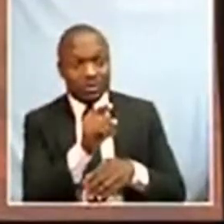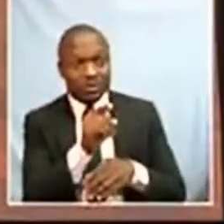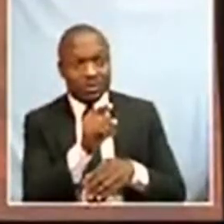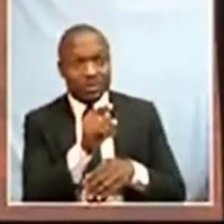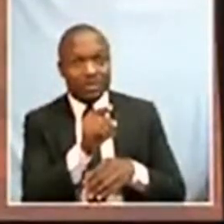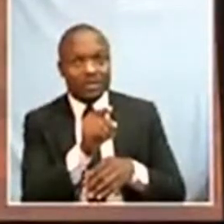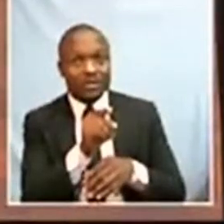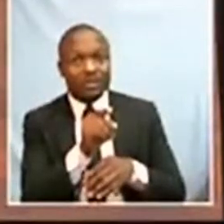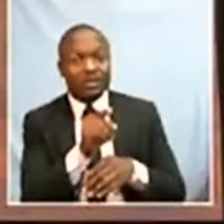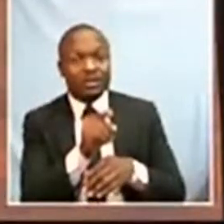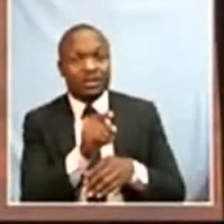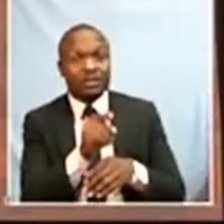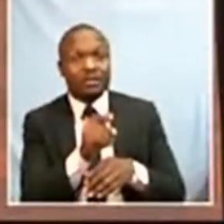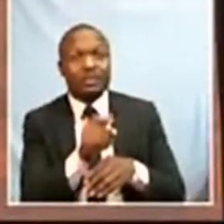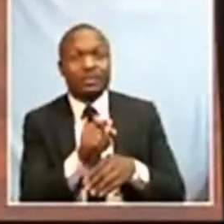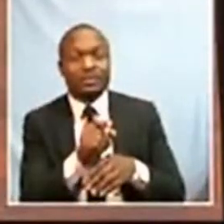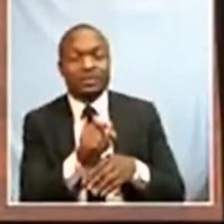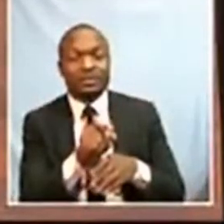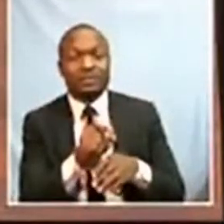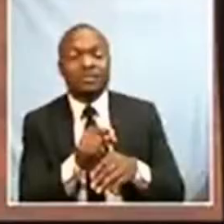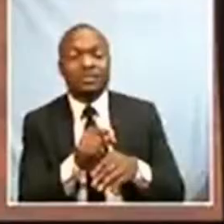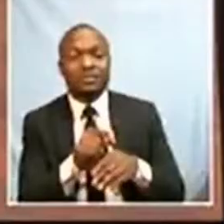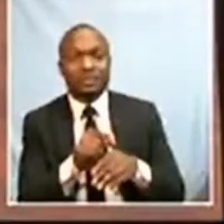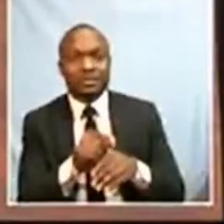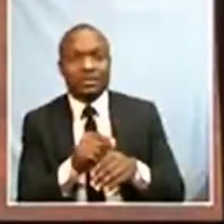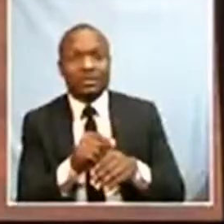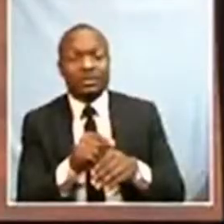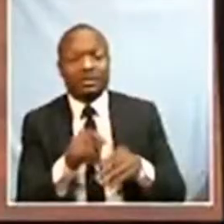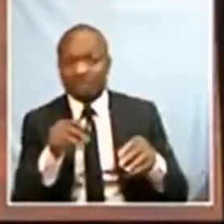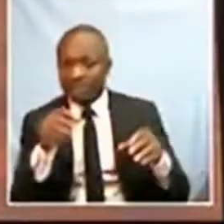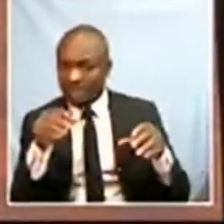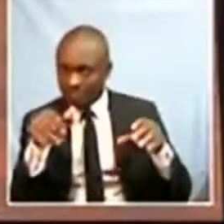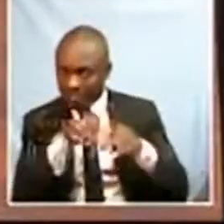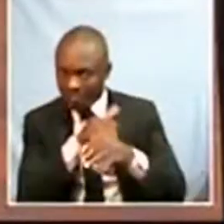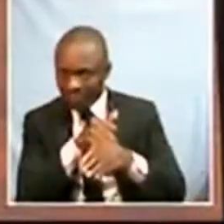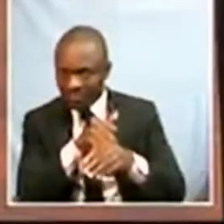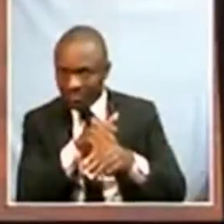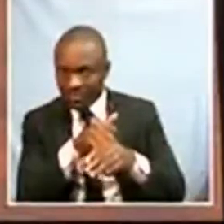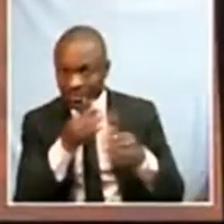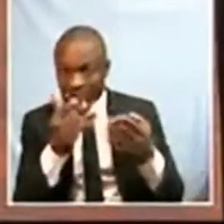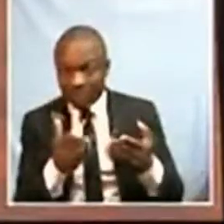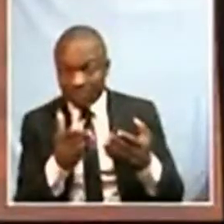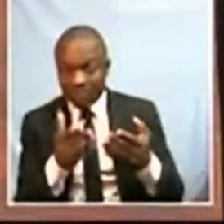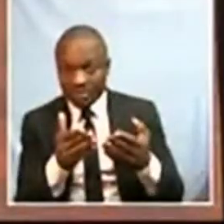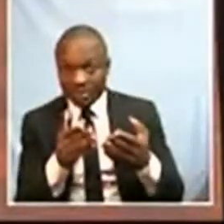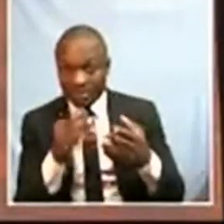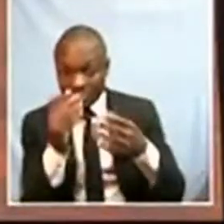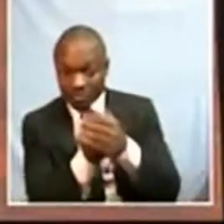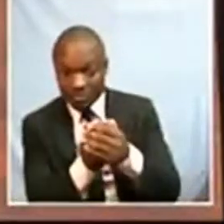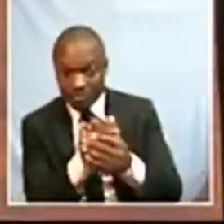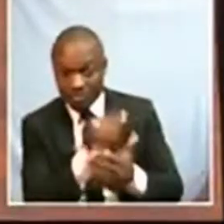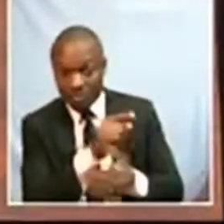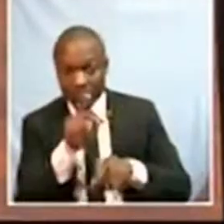defaulted for the period of starting from 7 to 12 months,